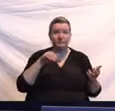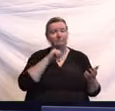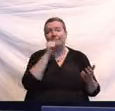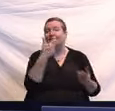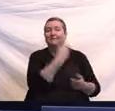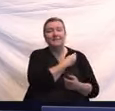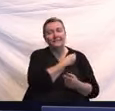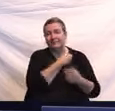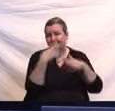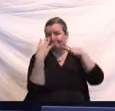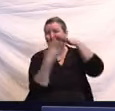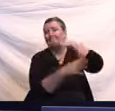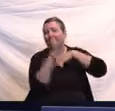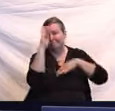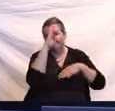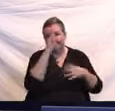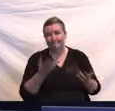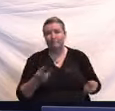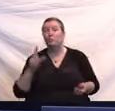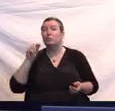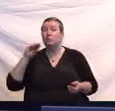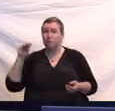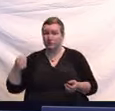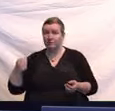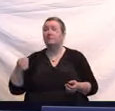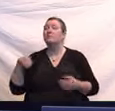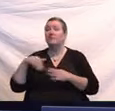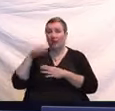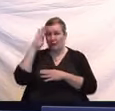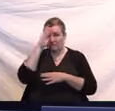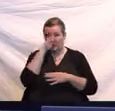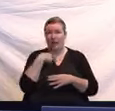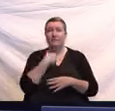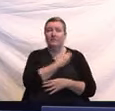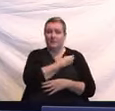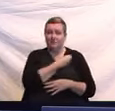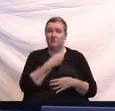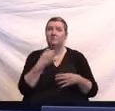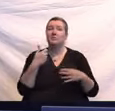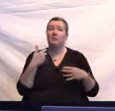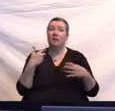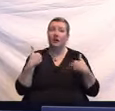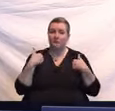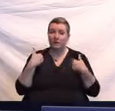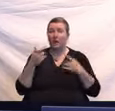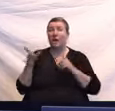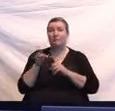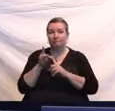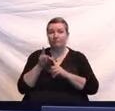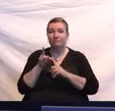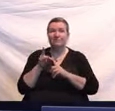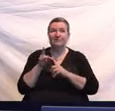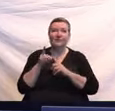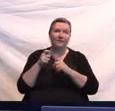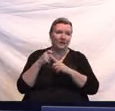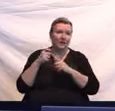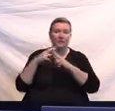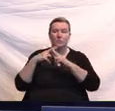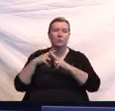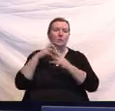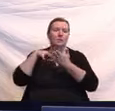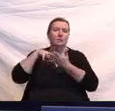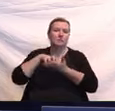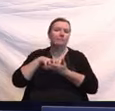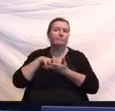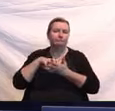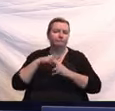individuals in our hospitals that are vaccinated and most likely are infected due to decreasing immunity.